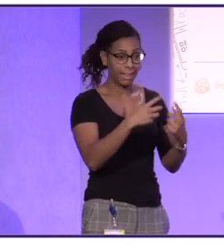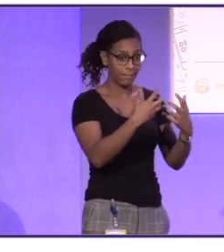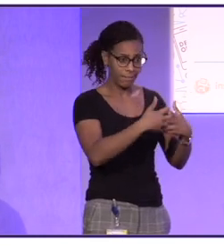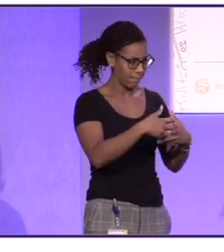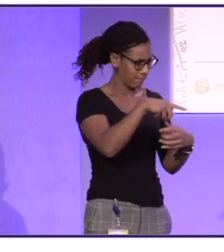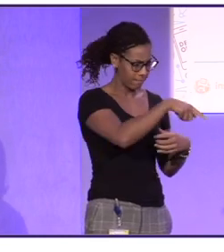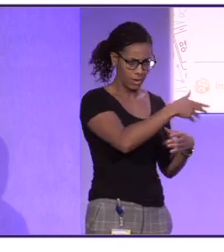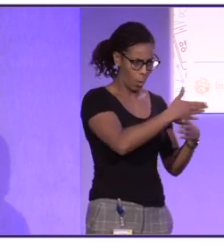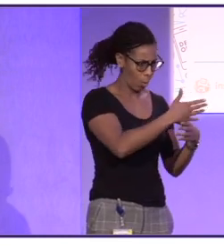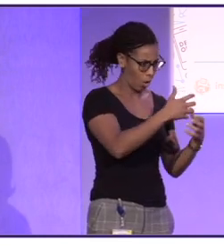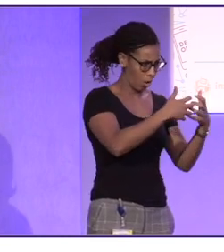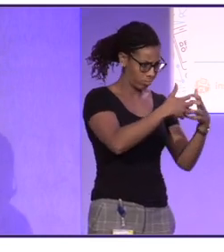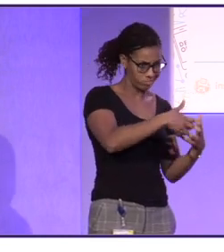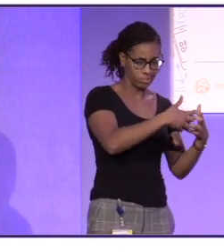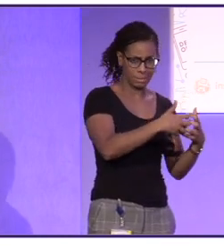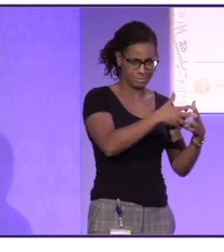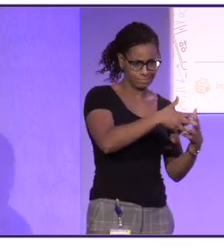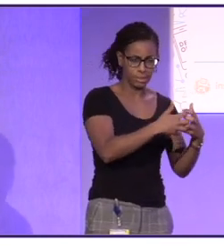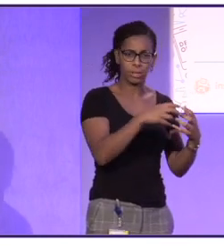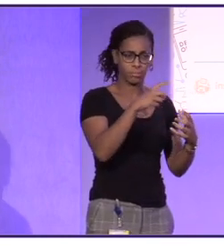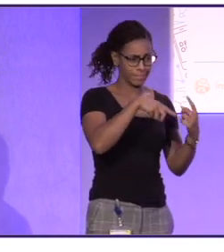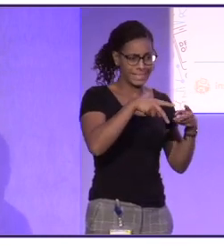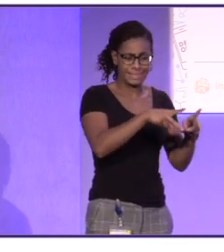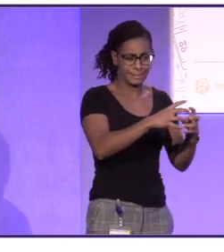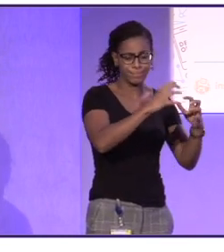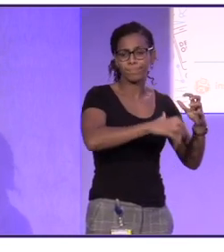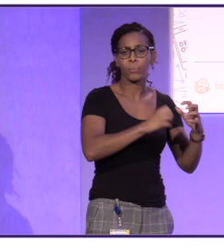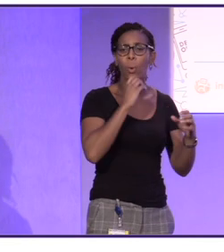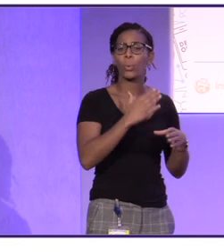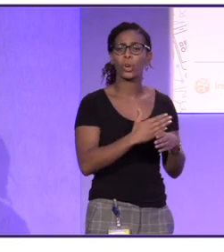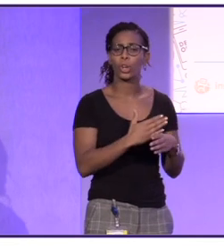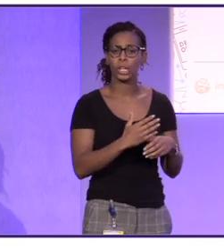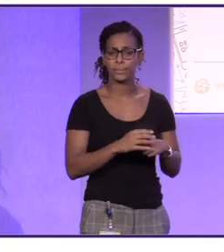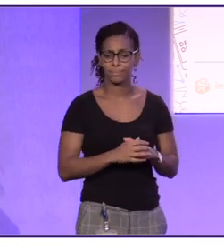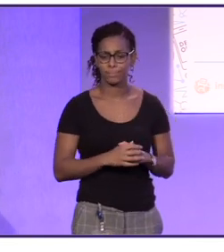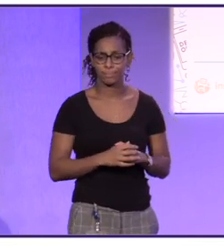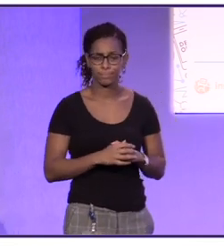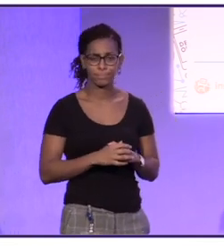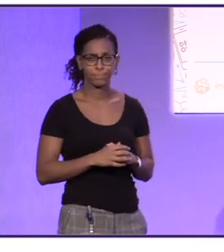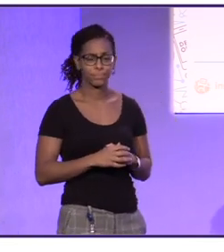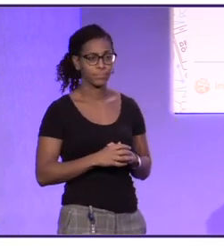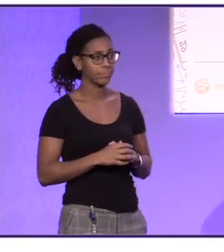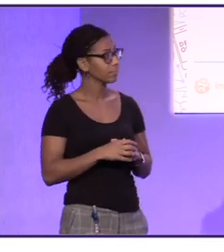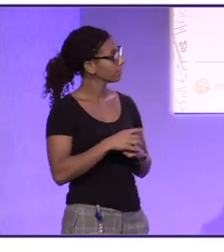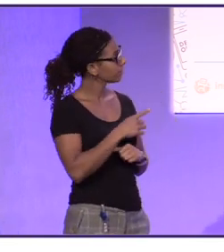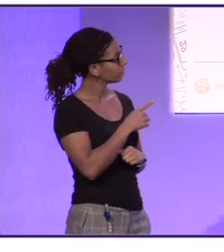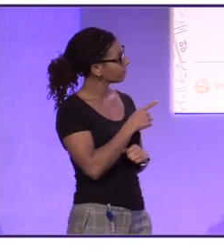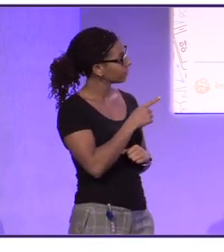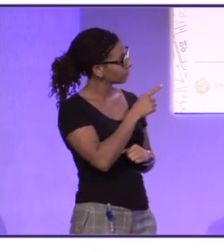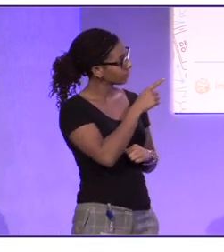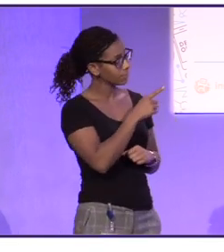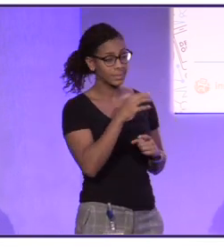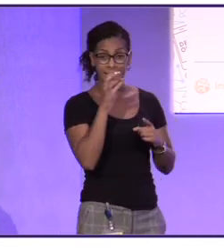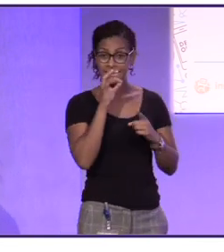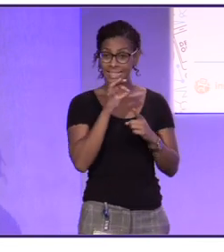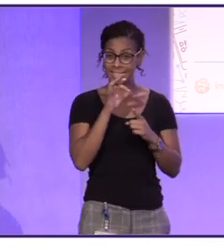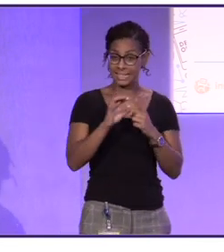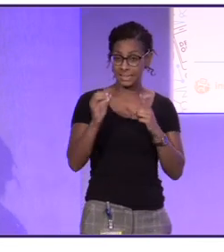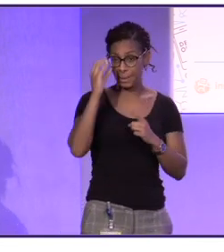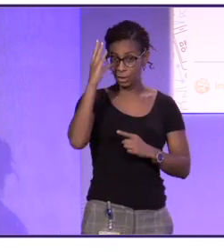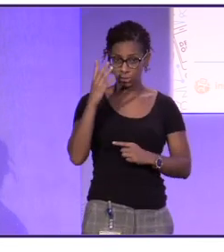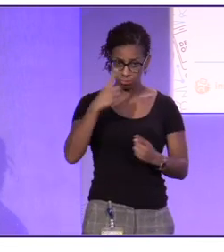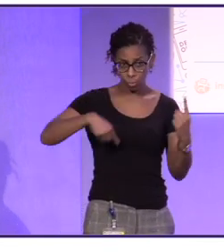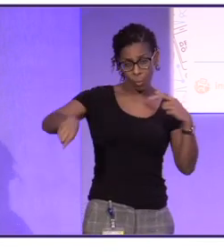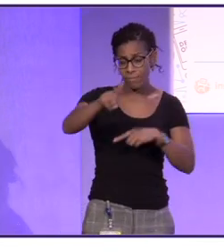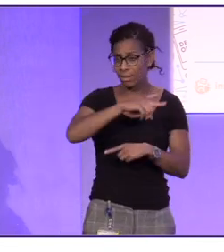as expected, the whole system doesn't. The next reason is specialists. Every one of us is a specialist in one kind, and we